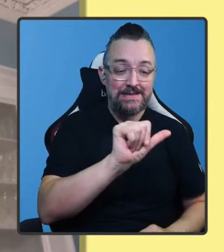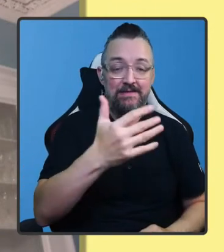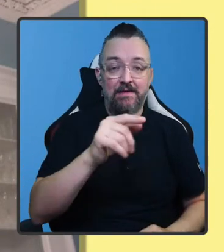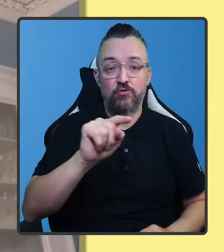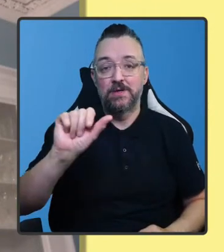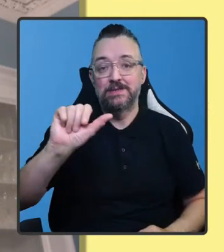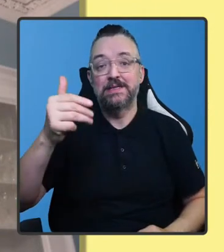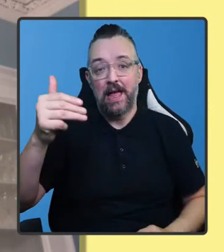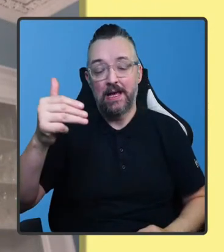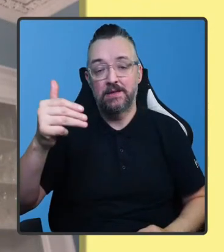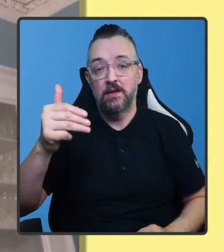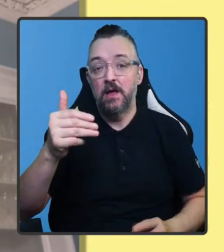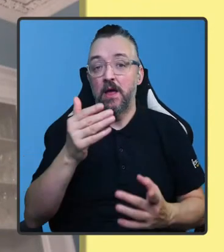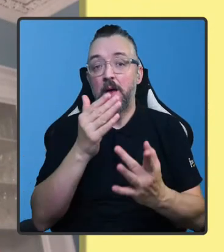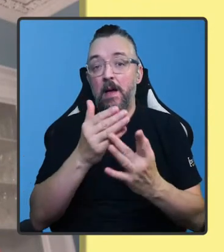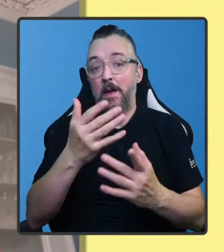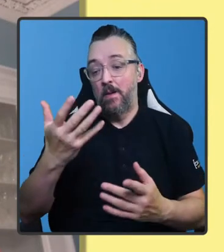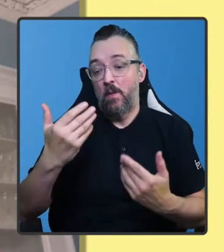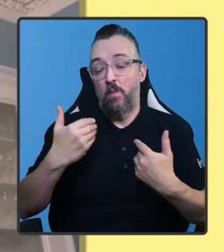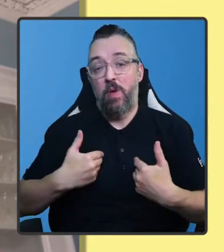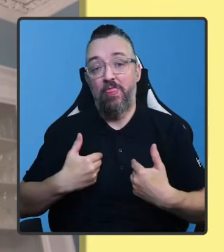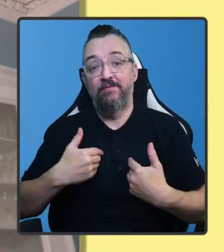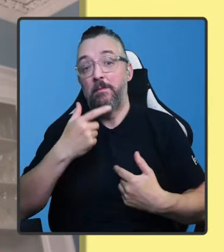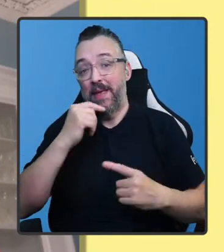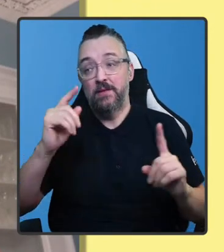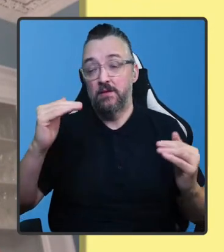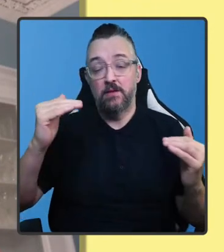69, median pension wealth for men is just over